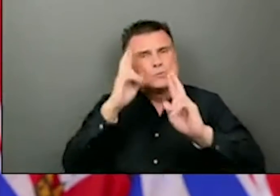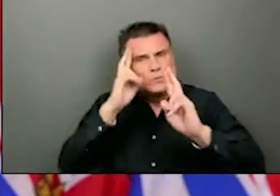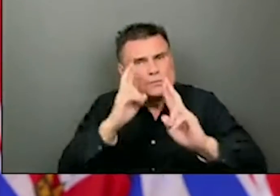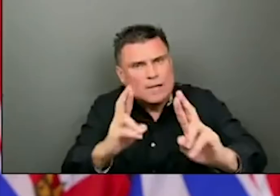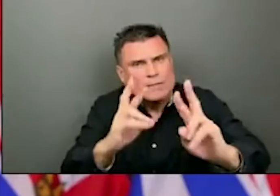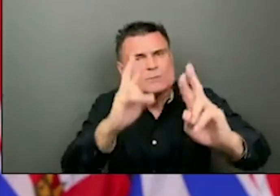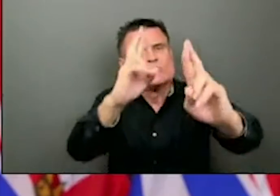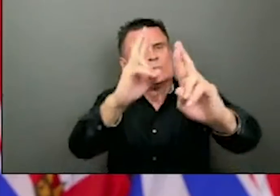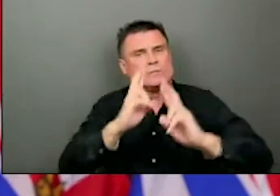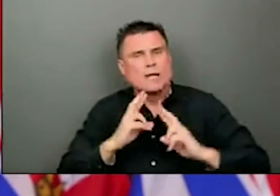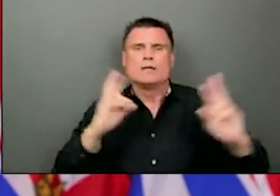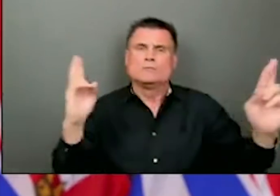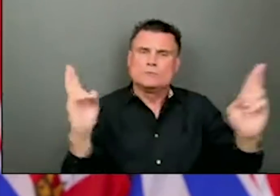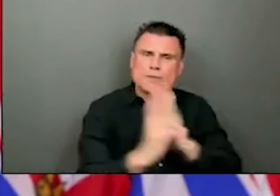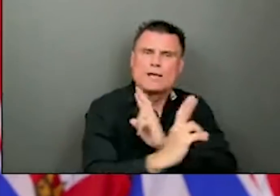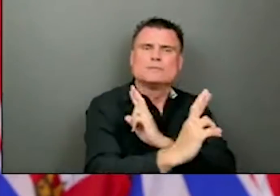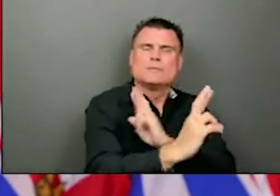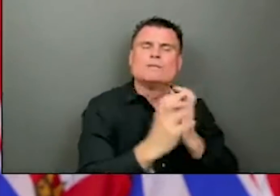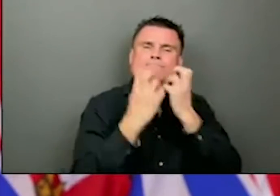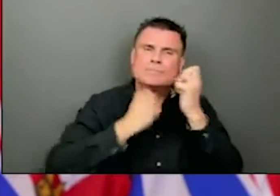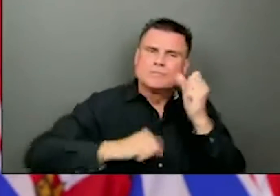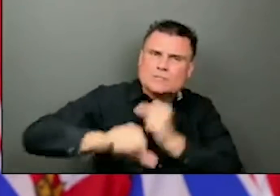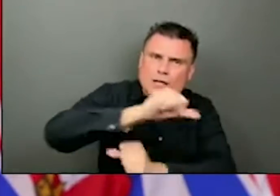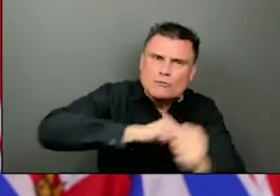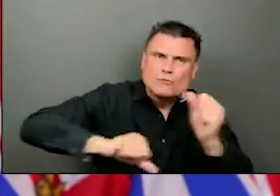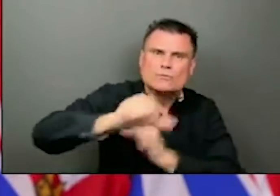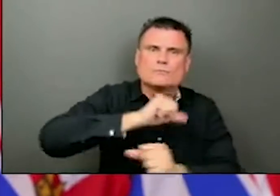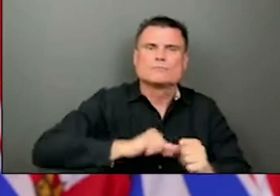to one another, as Dr. Henry says, and